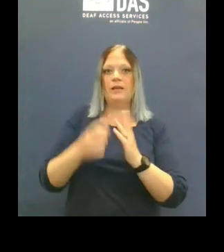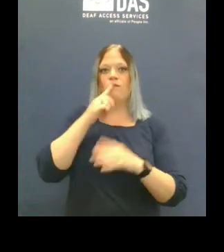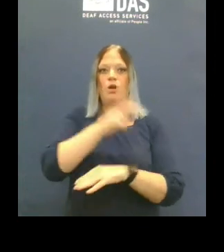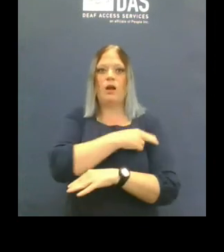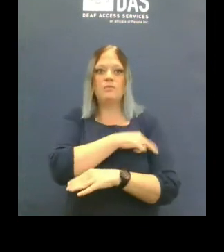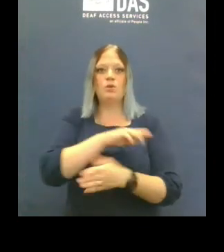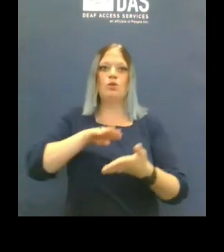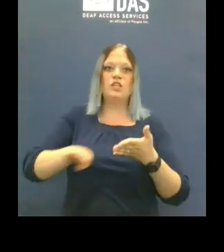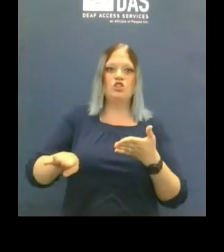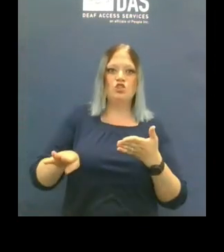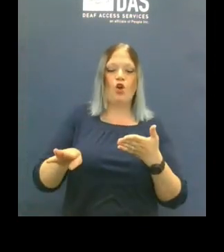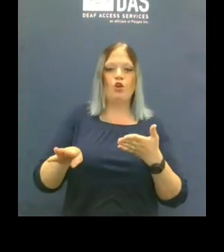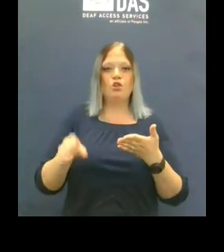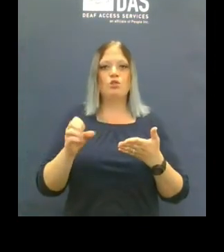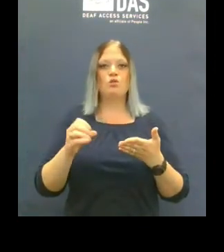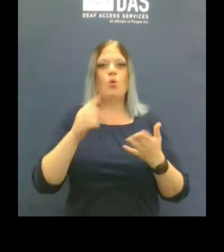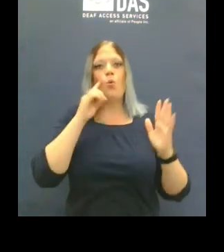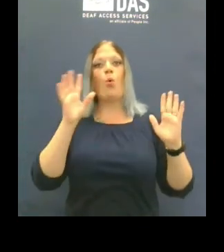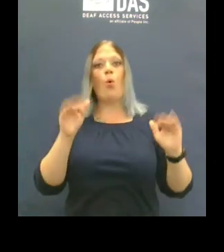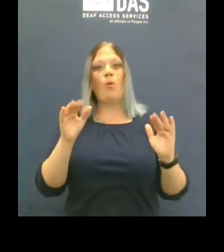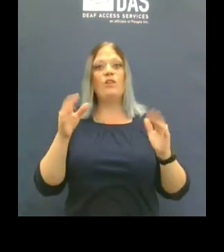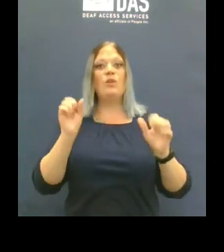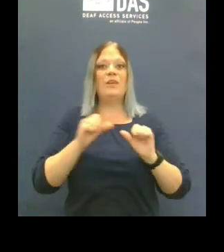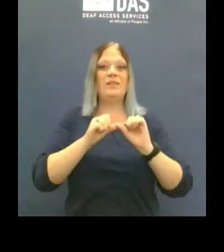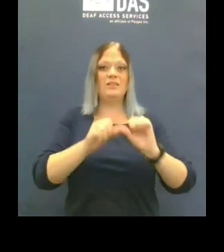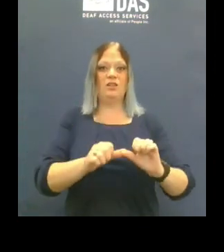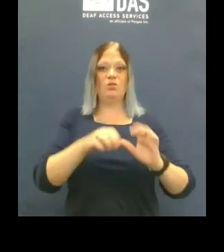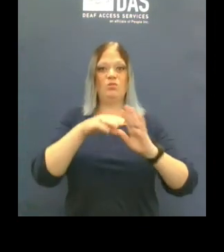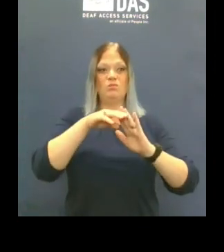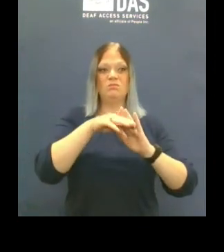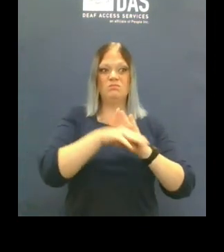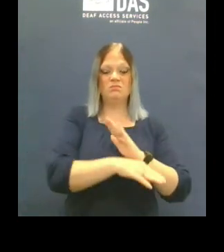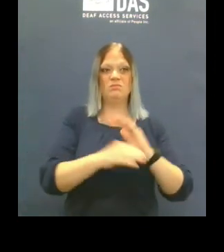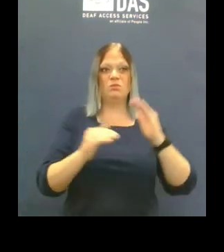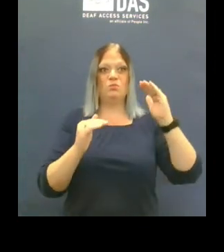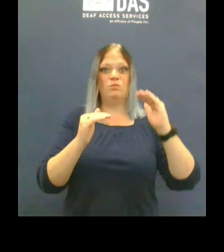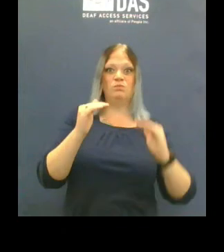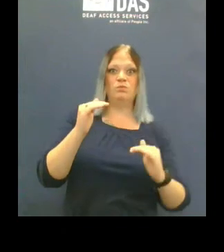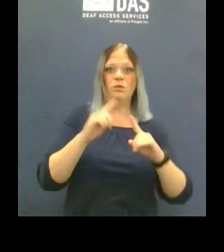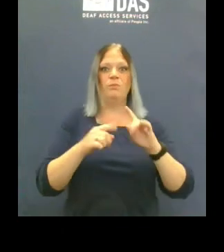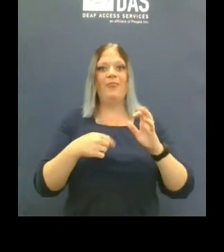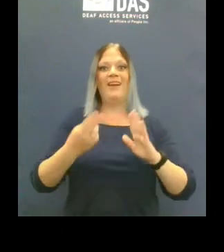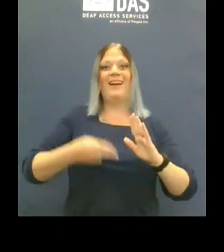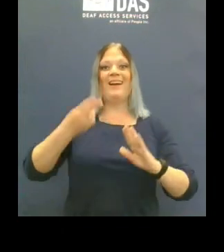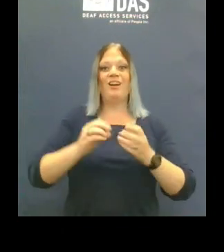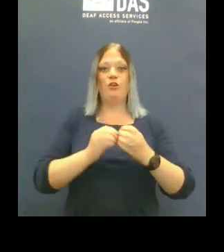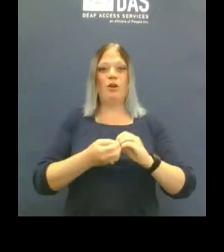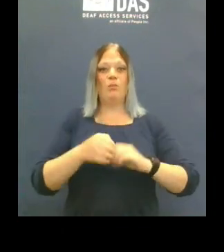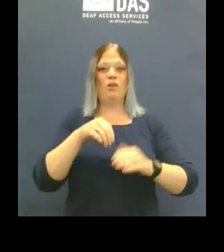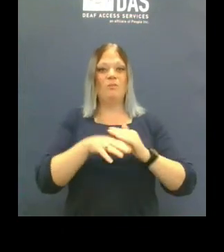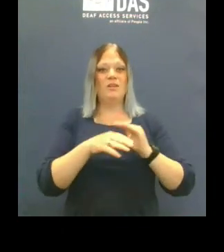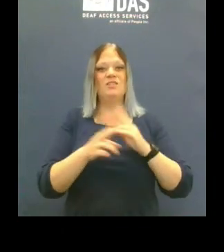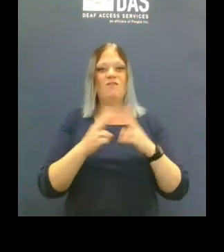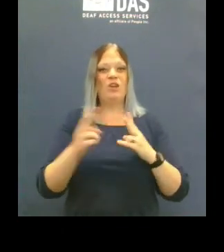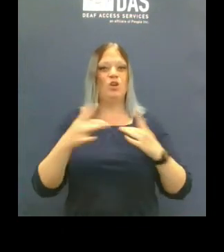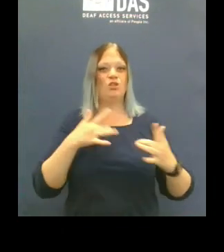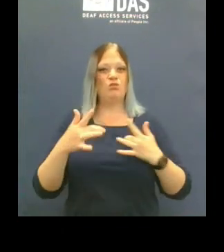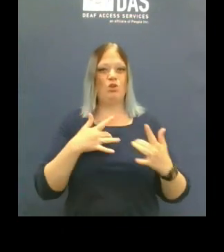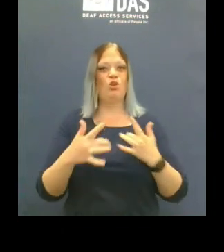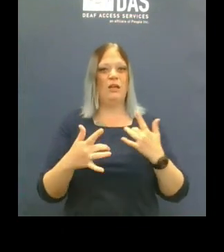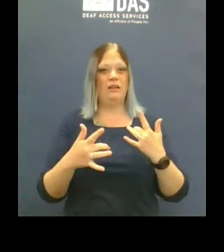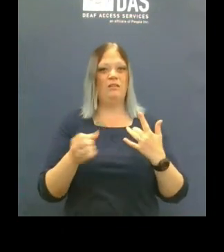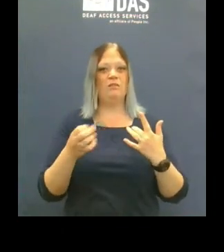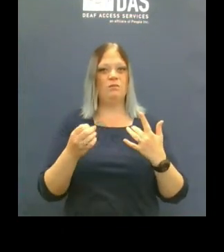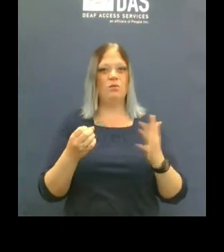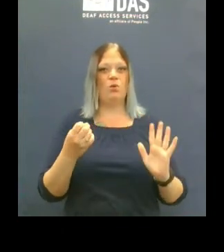and discharges. So, hopefully we'll continue on a downward trend, but this higher number of admissions is very concerning to us. So we're going to